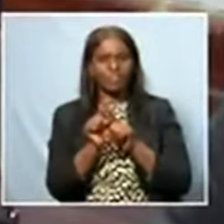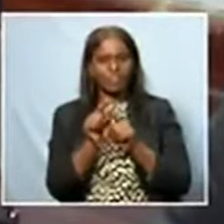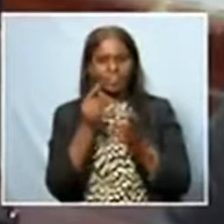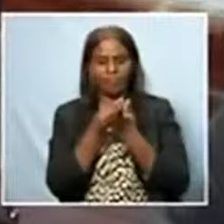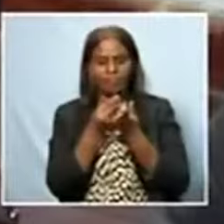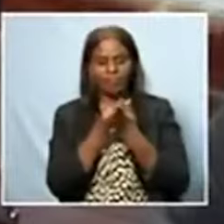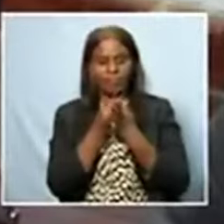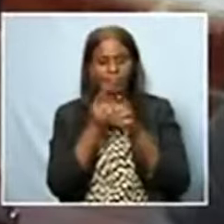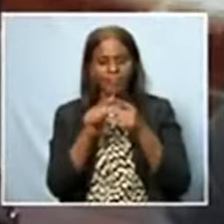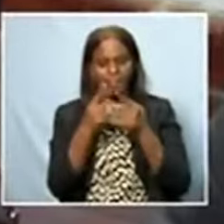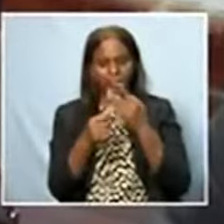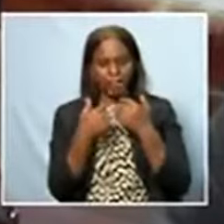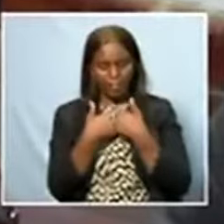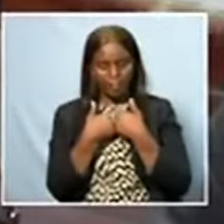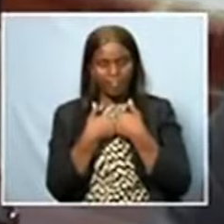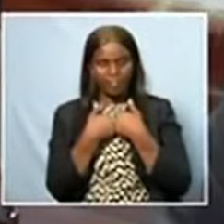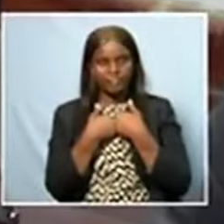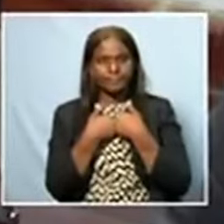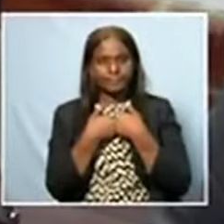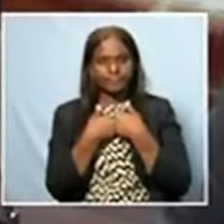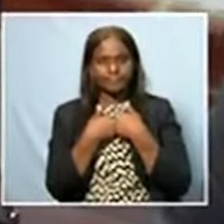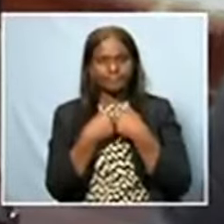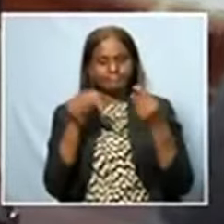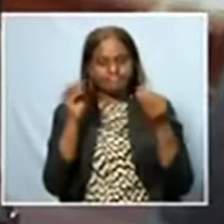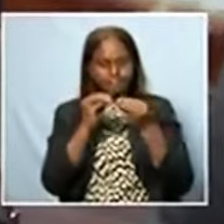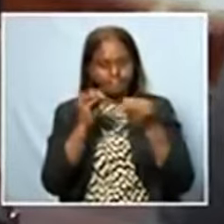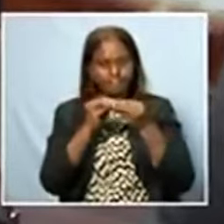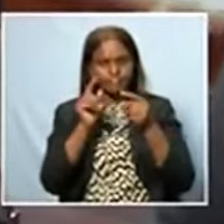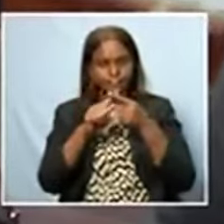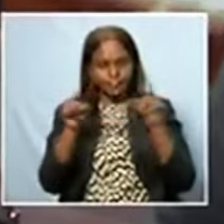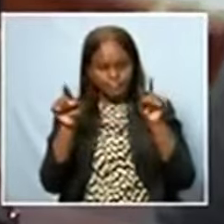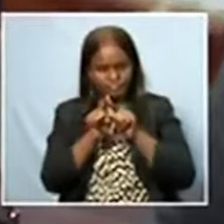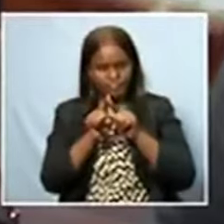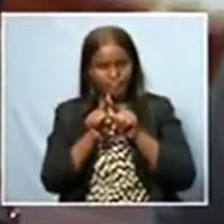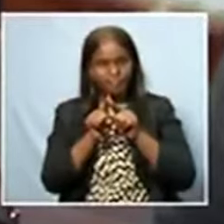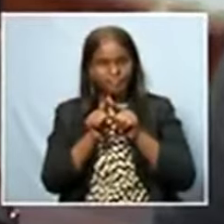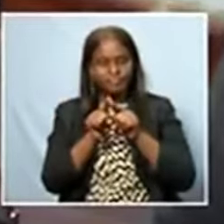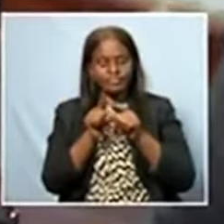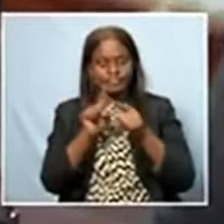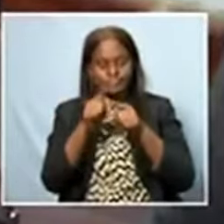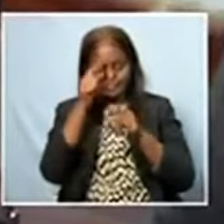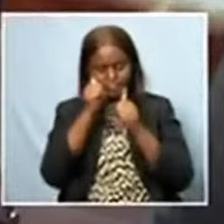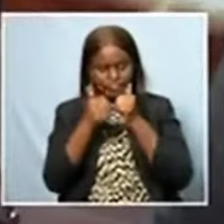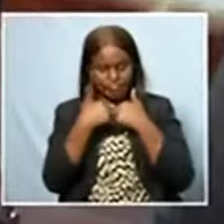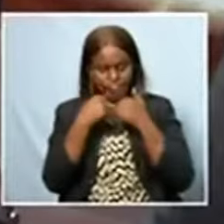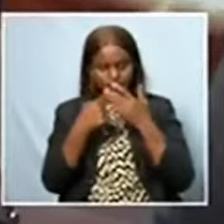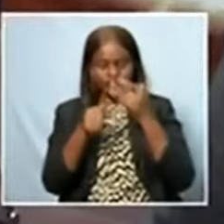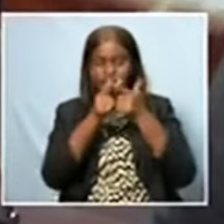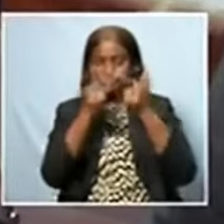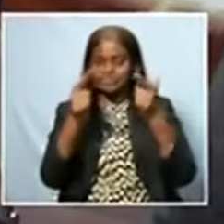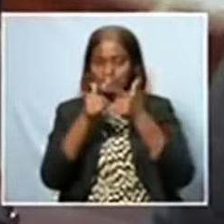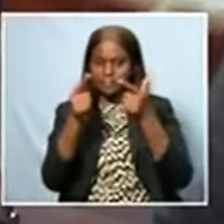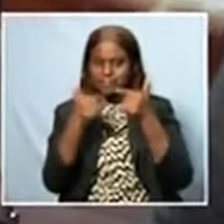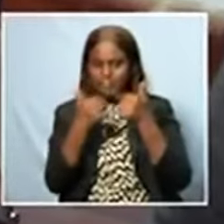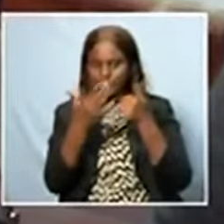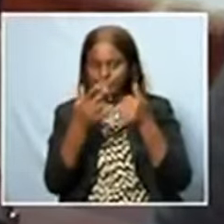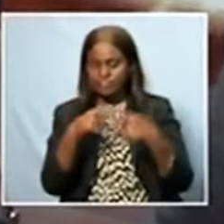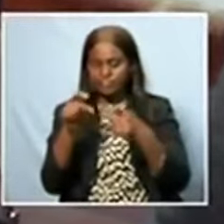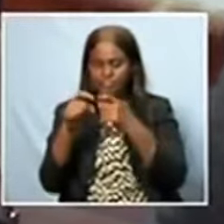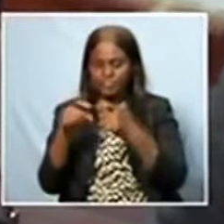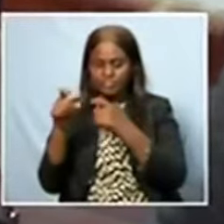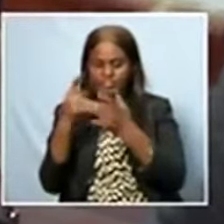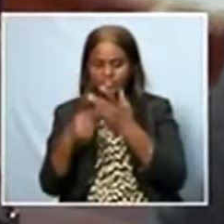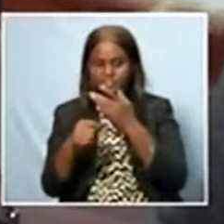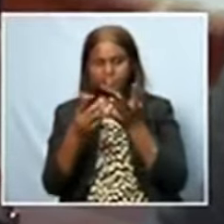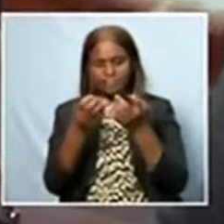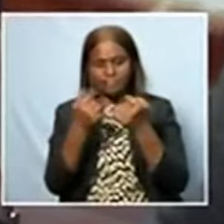but it's undergoing this level of taxation, but it's an inevitable one because there is a bigger challenge that we want